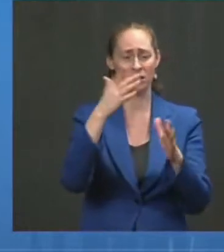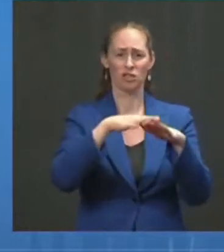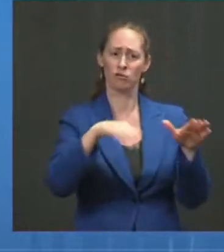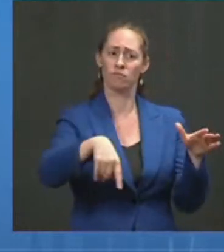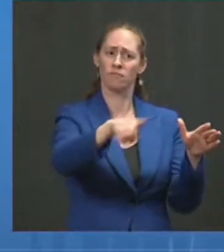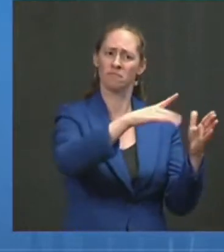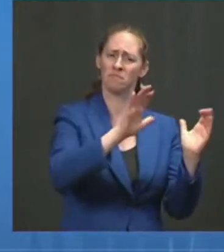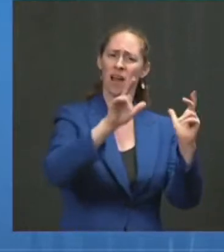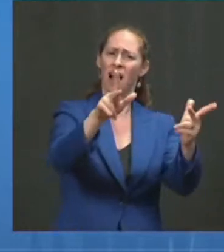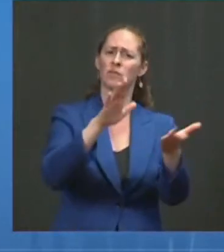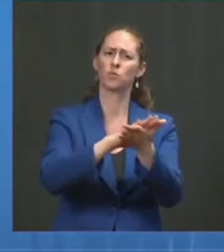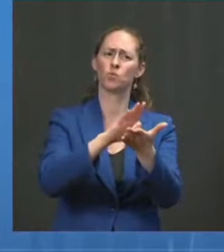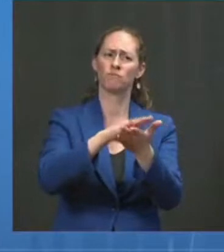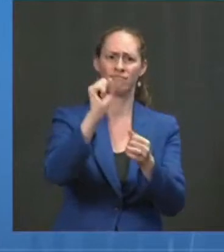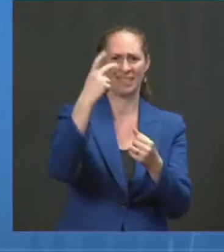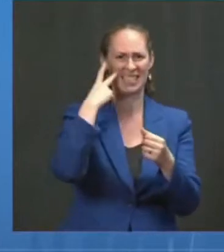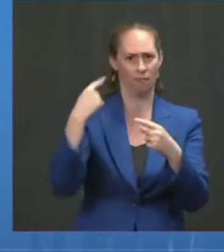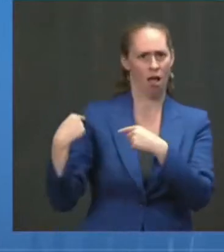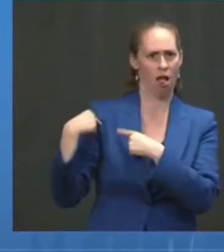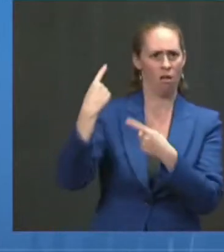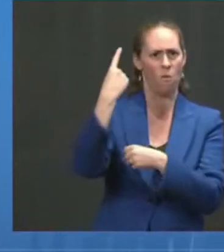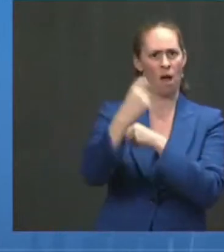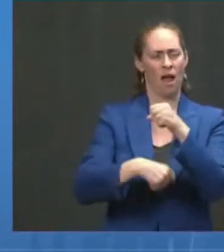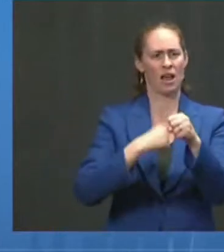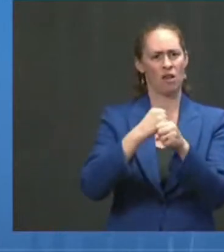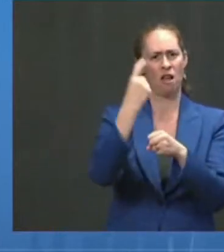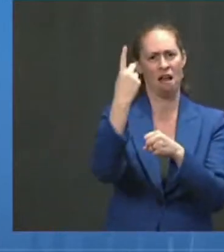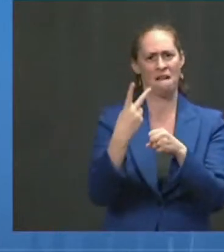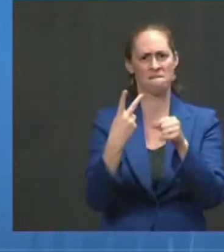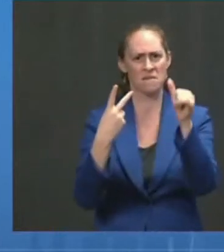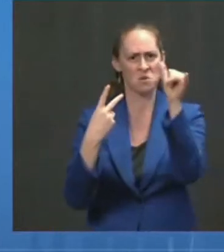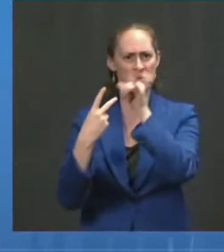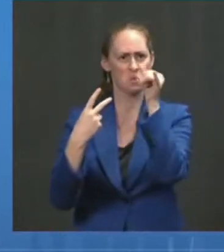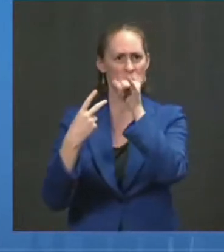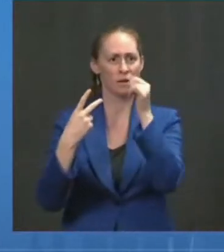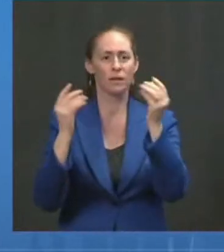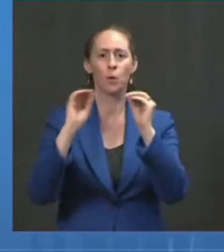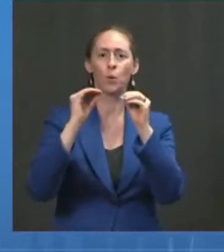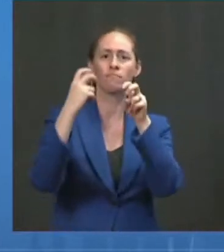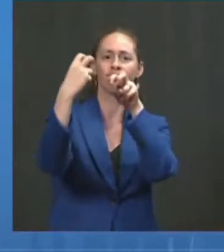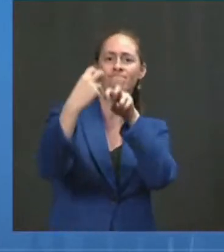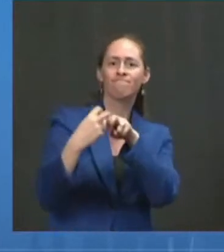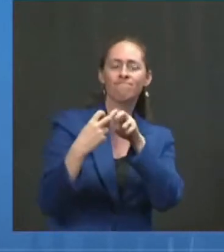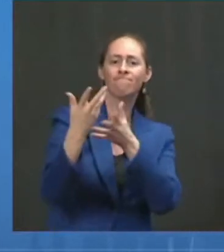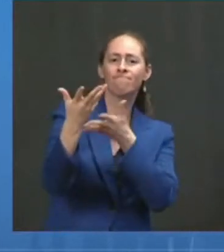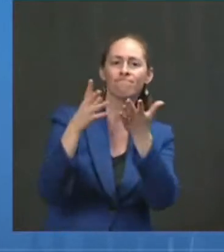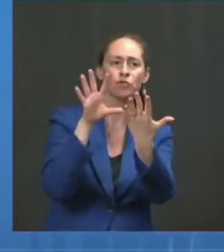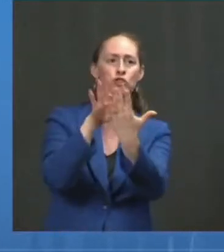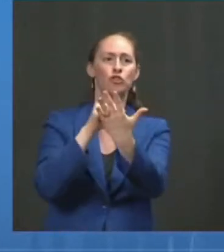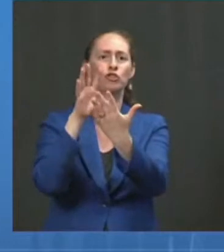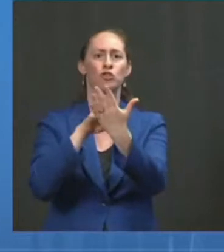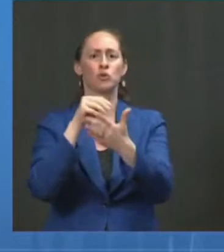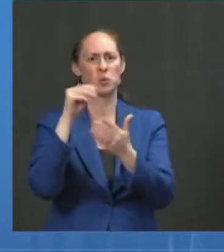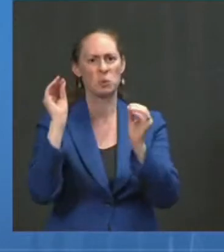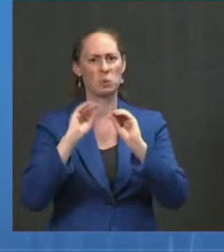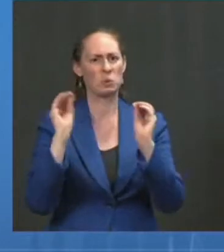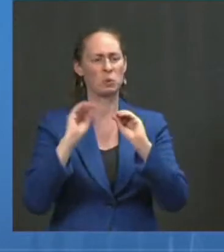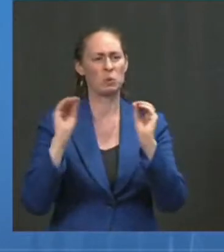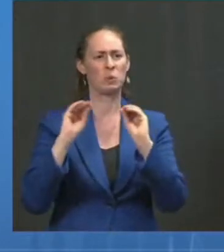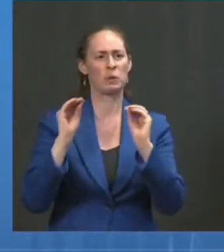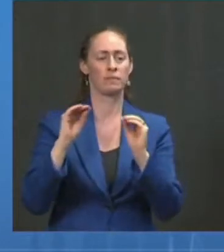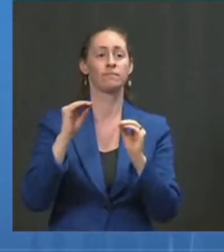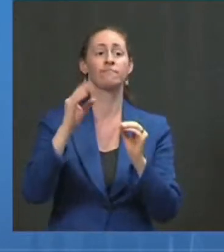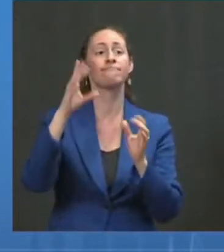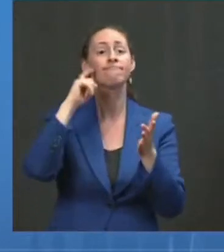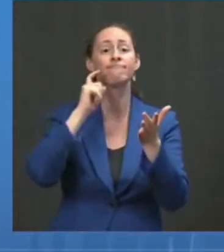the last year and a half now the implications of not having our children in in-person learning. We know that most of the disease that comes into the